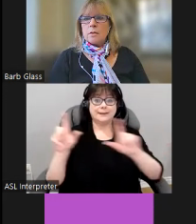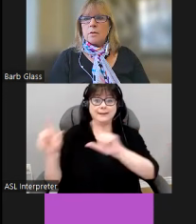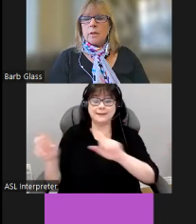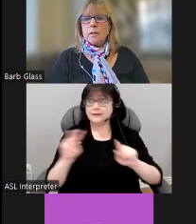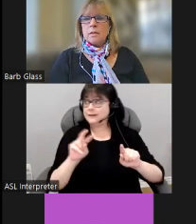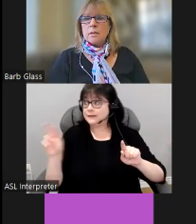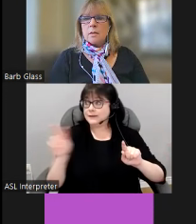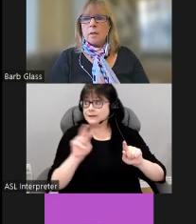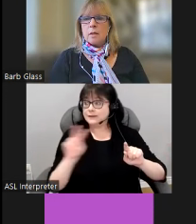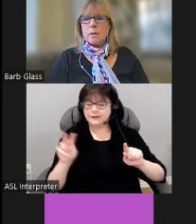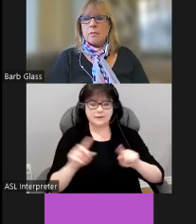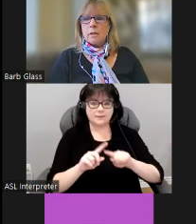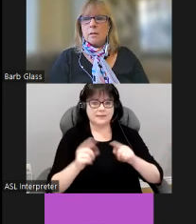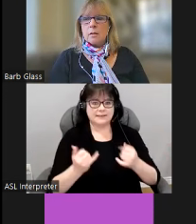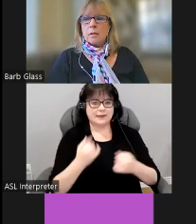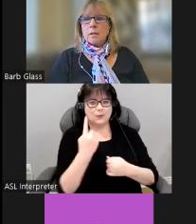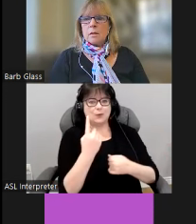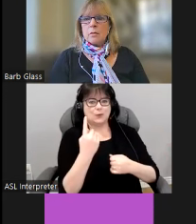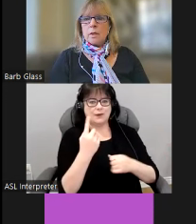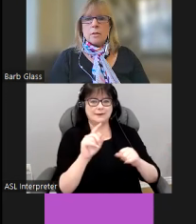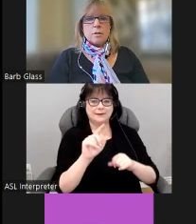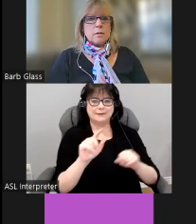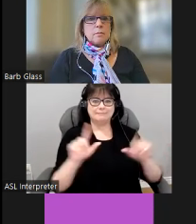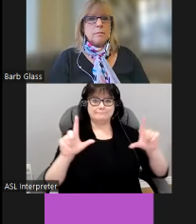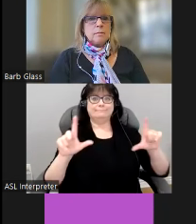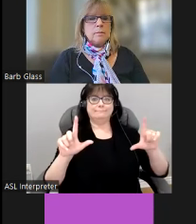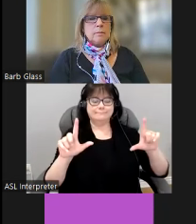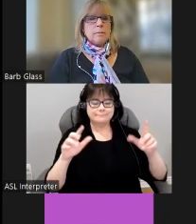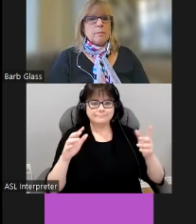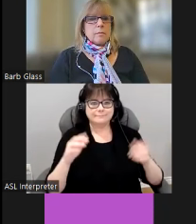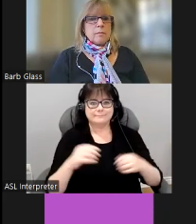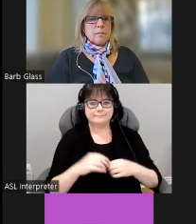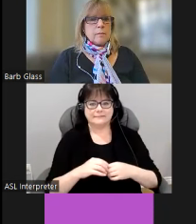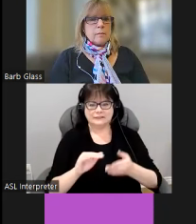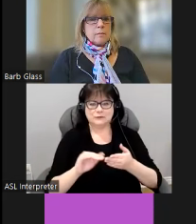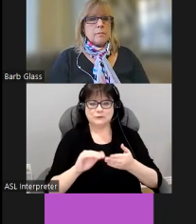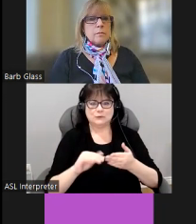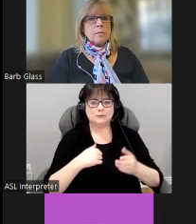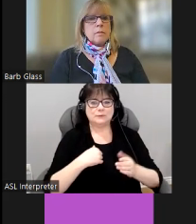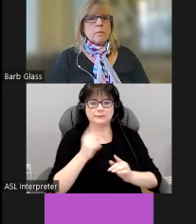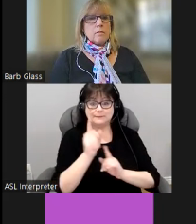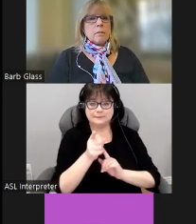one screen since I'm not at my regular location.